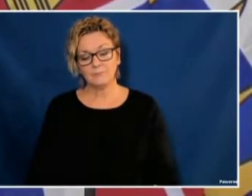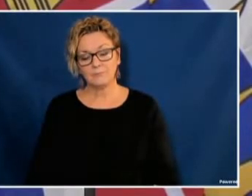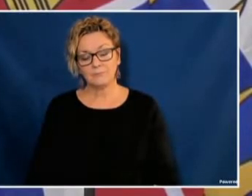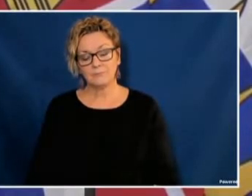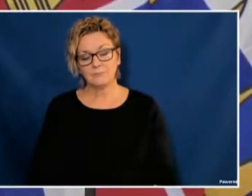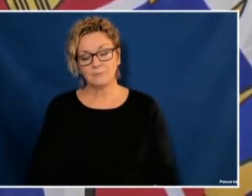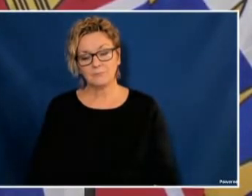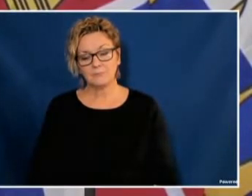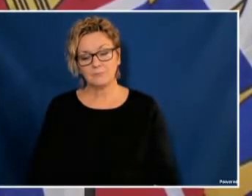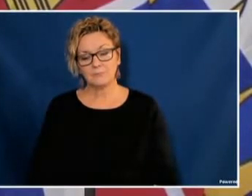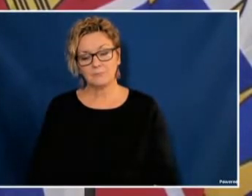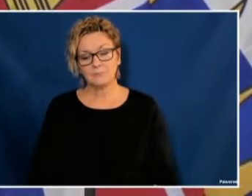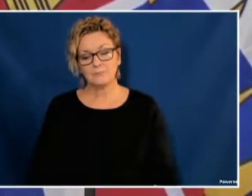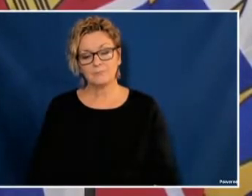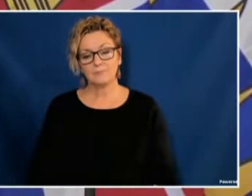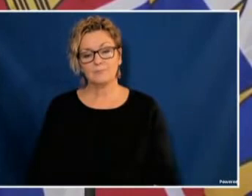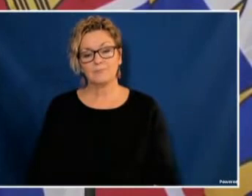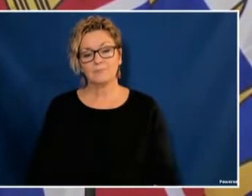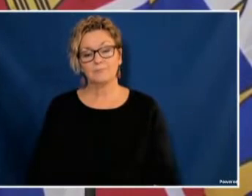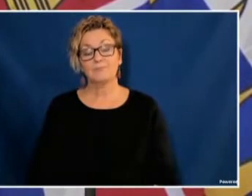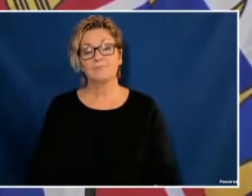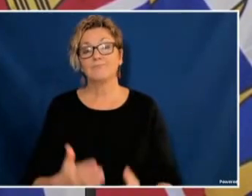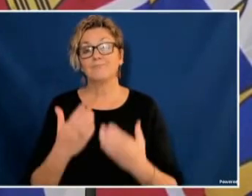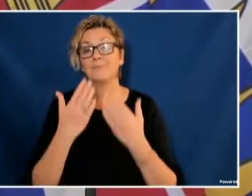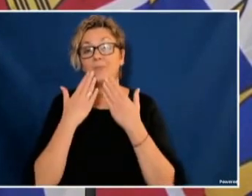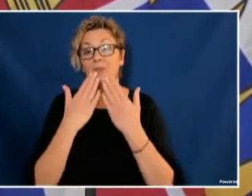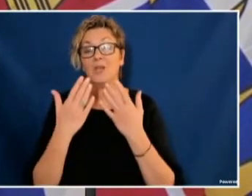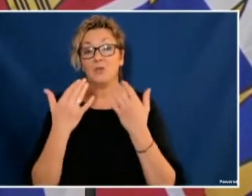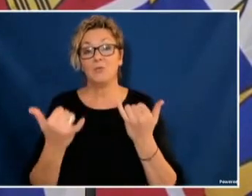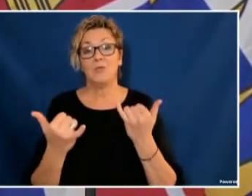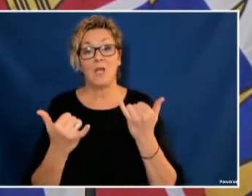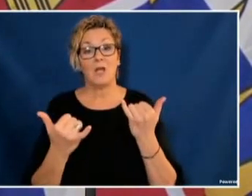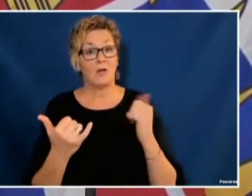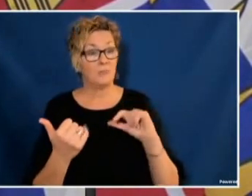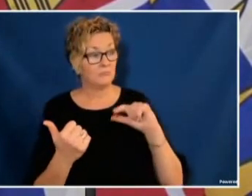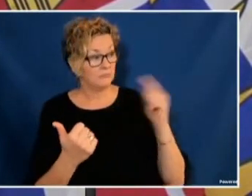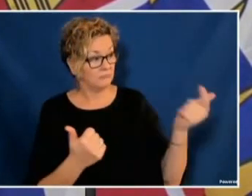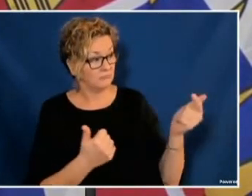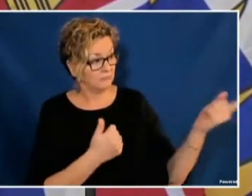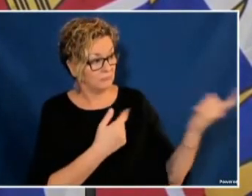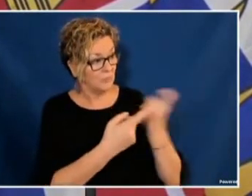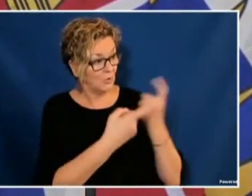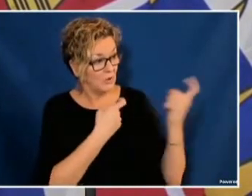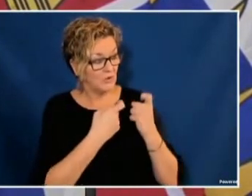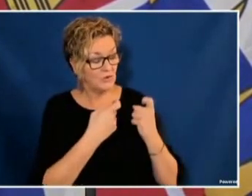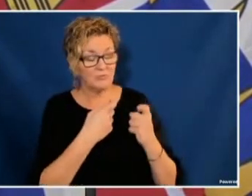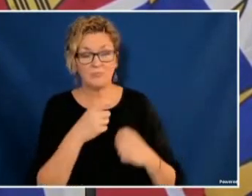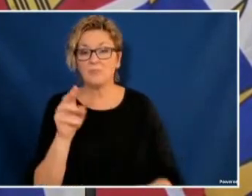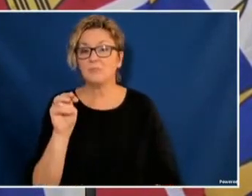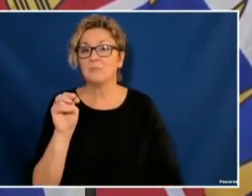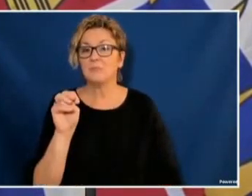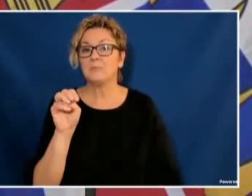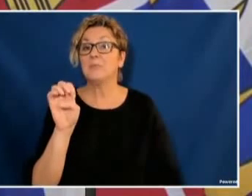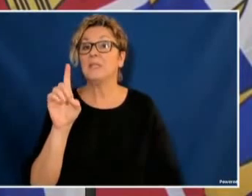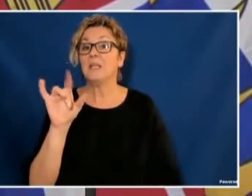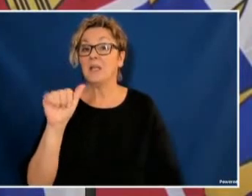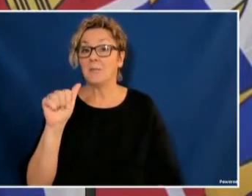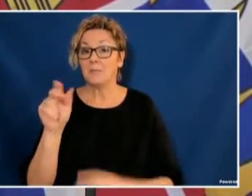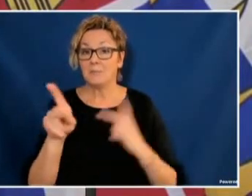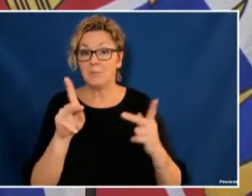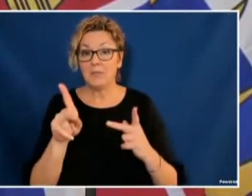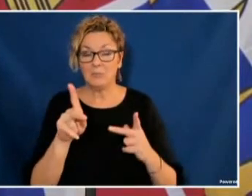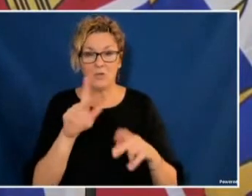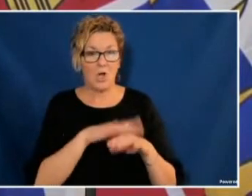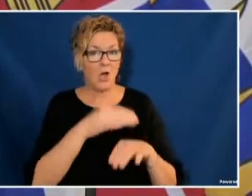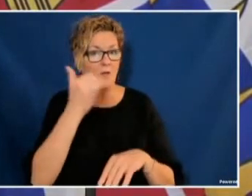and public health was notified right away. When the results came back, the person responded